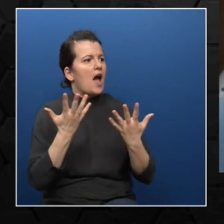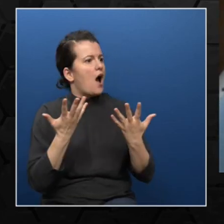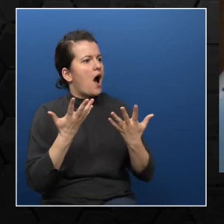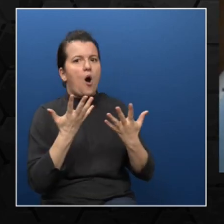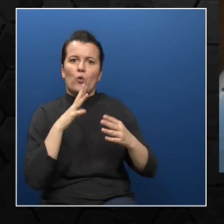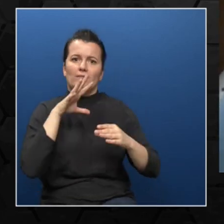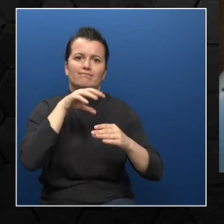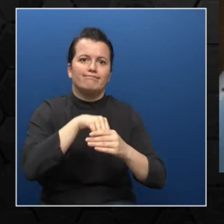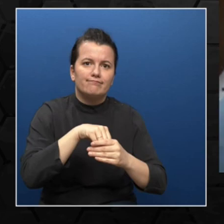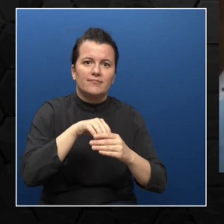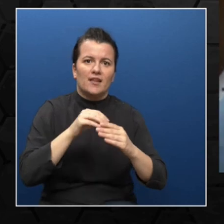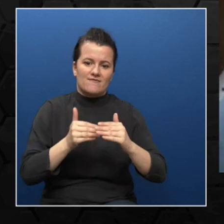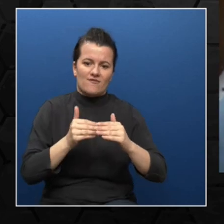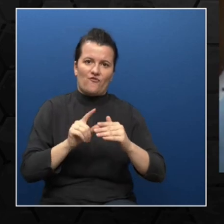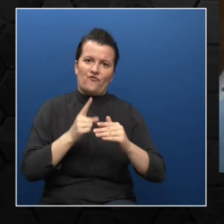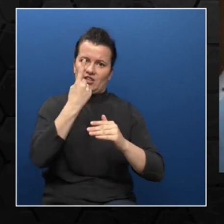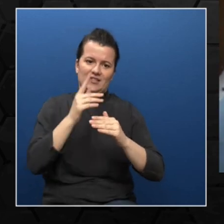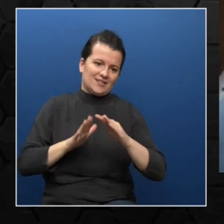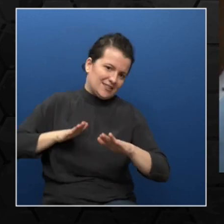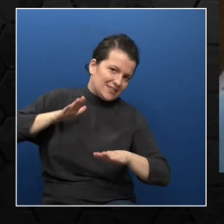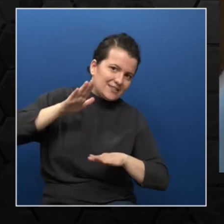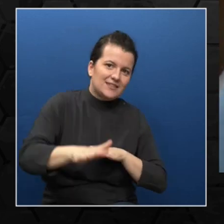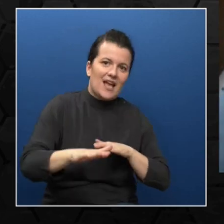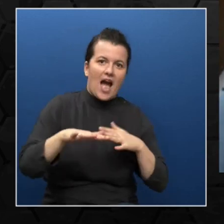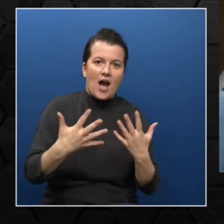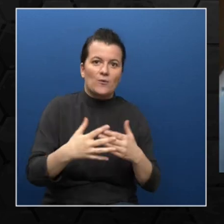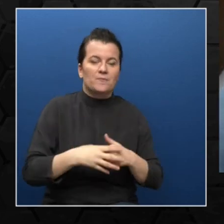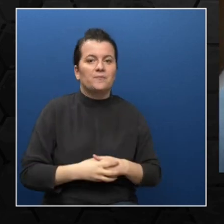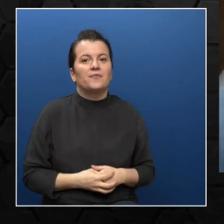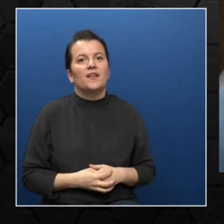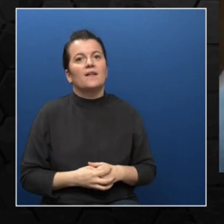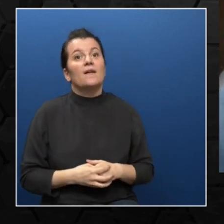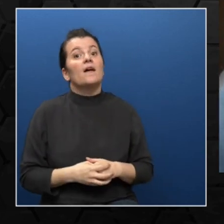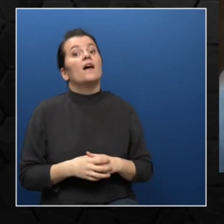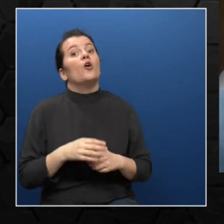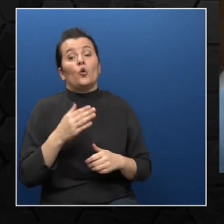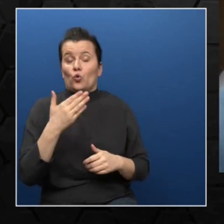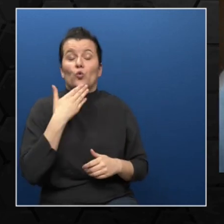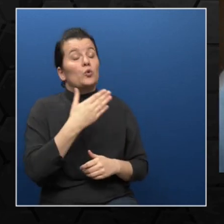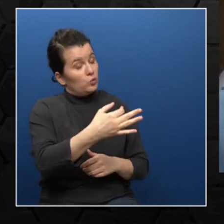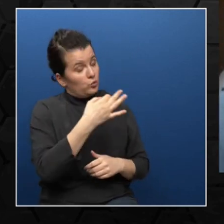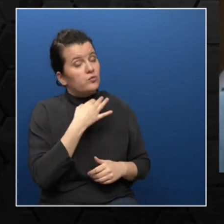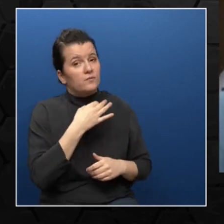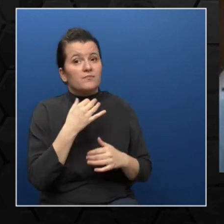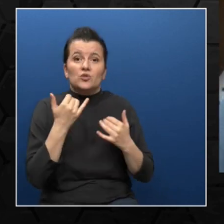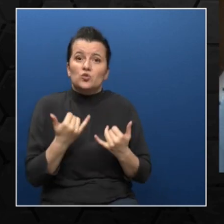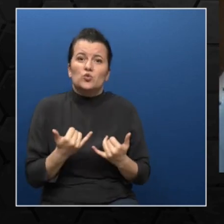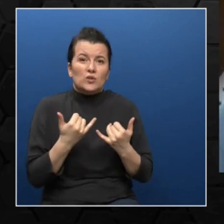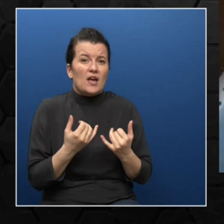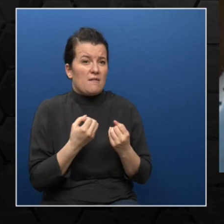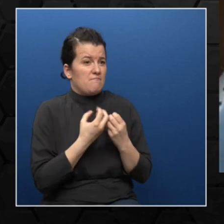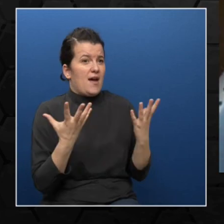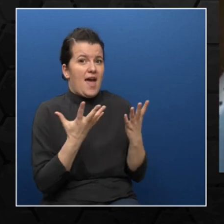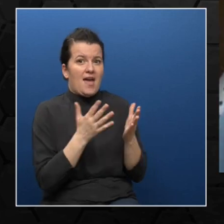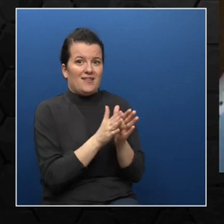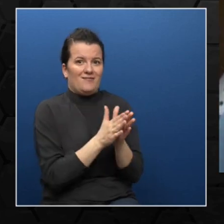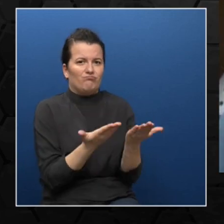because right now there isn't much material on trying to find an optimal